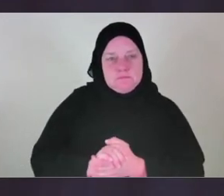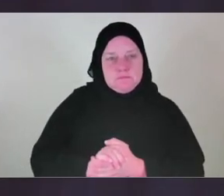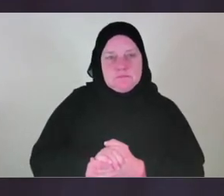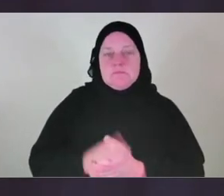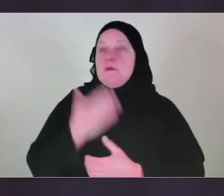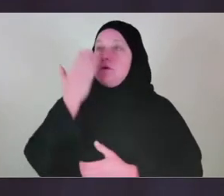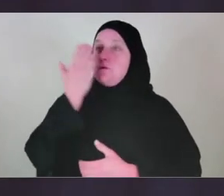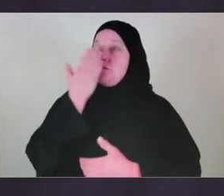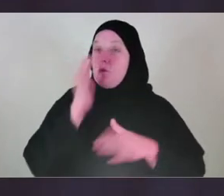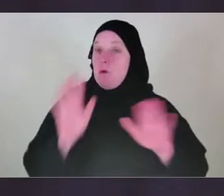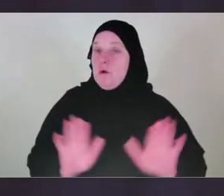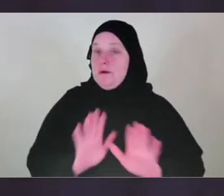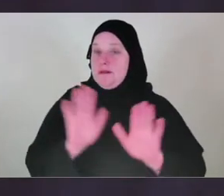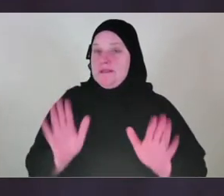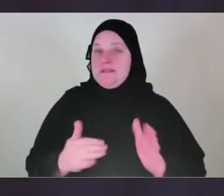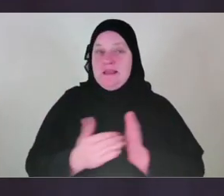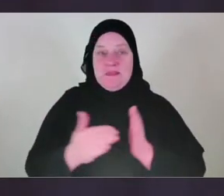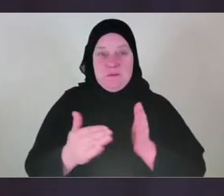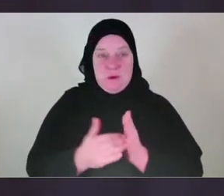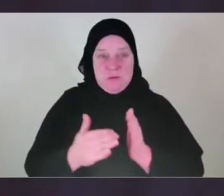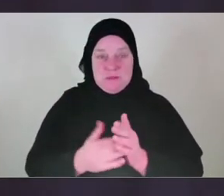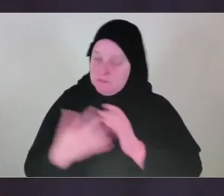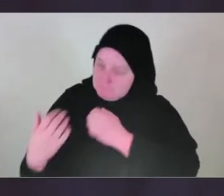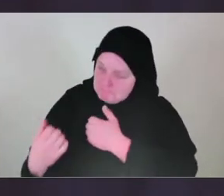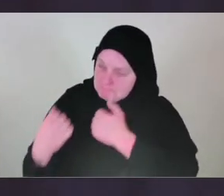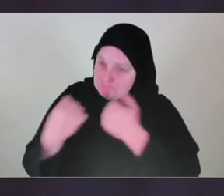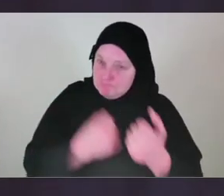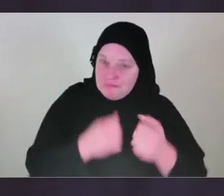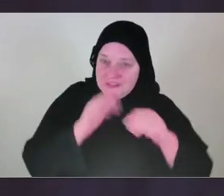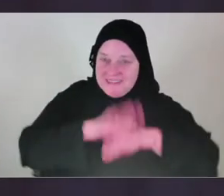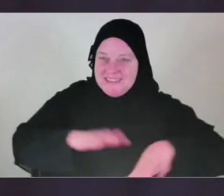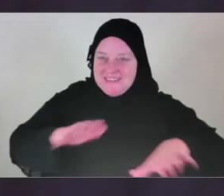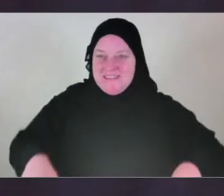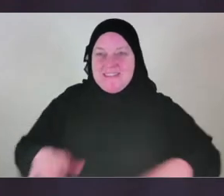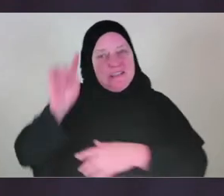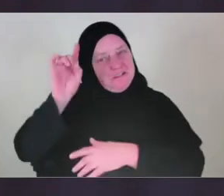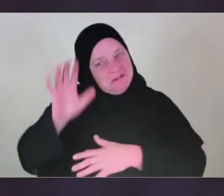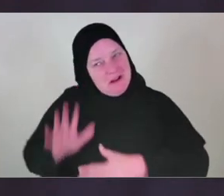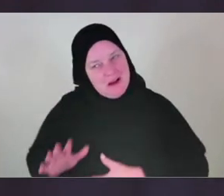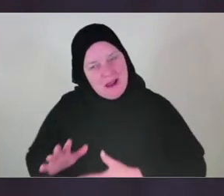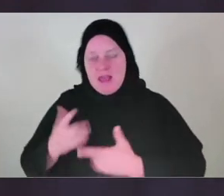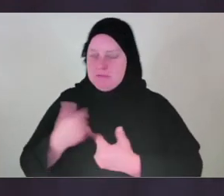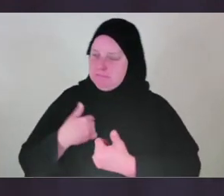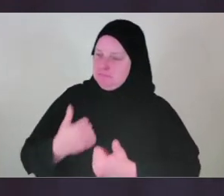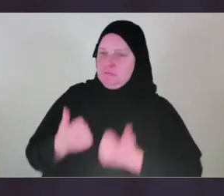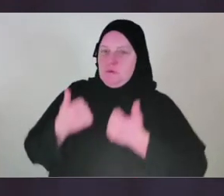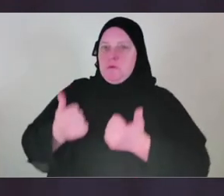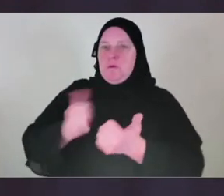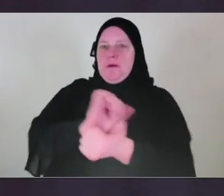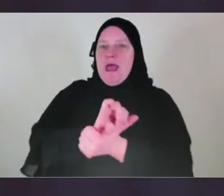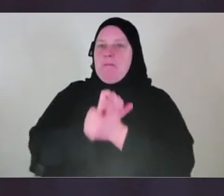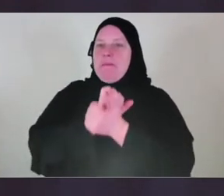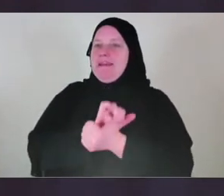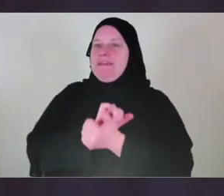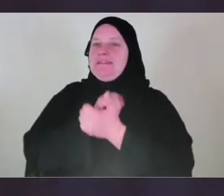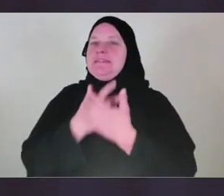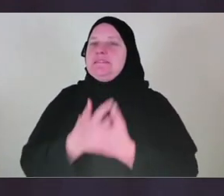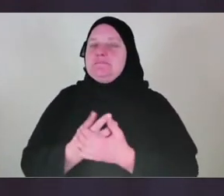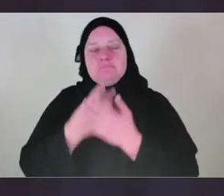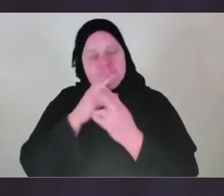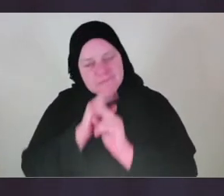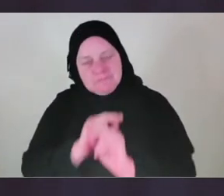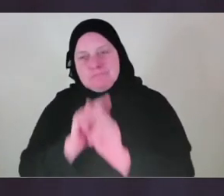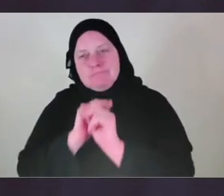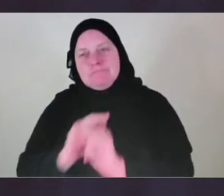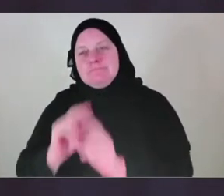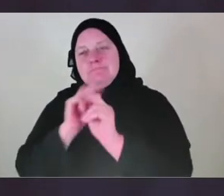very good idea to bring along your kids, inshallah, so they get into the habit of reciting these beautiful Dua weekly.